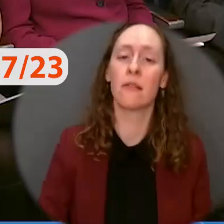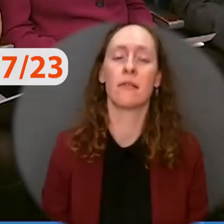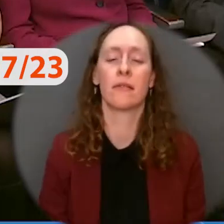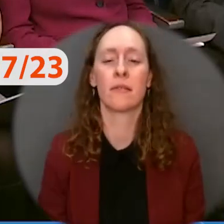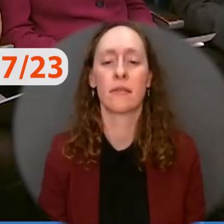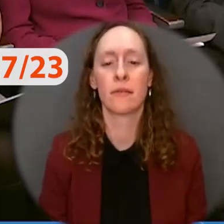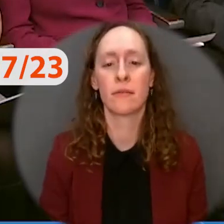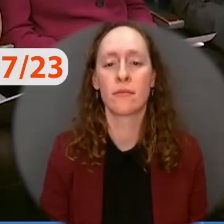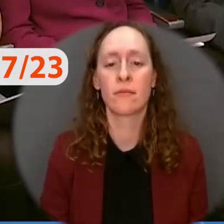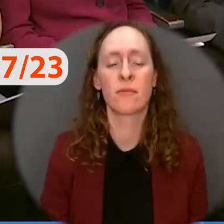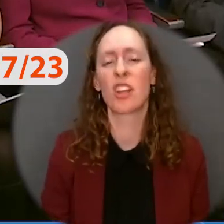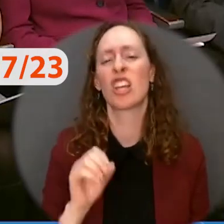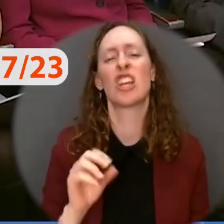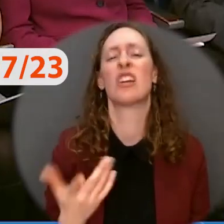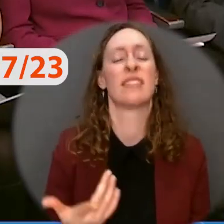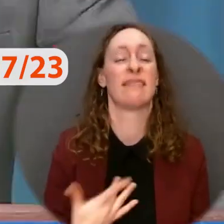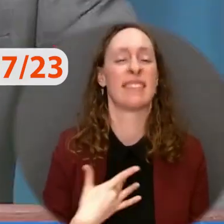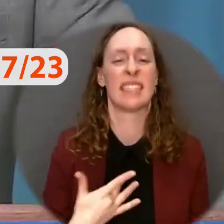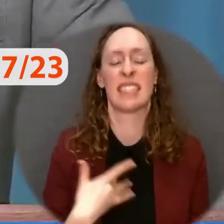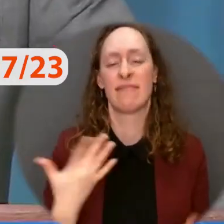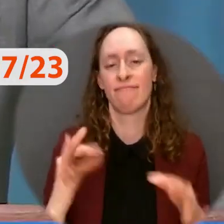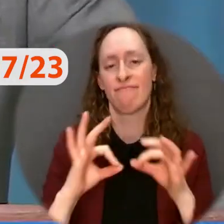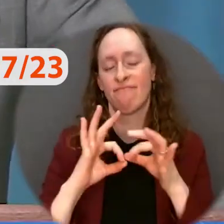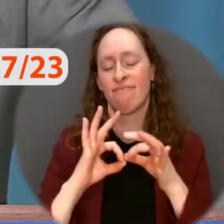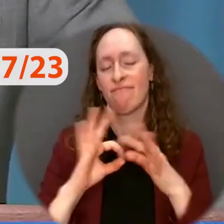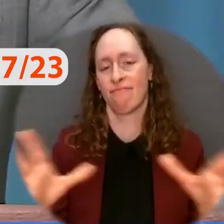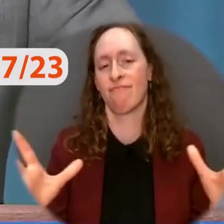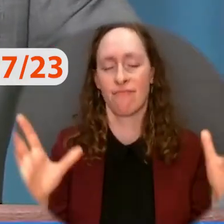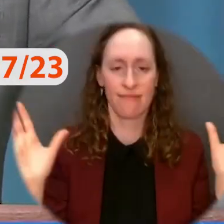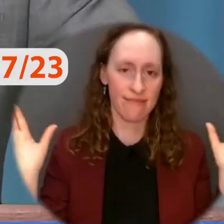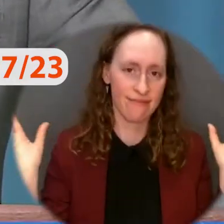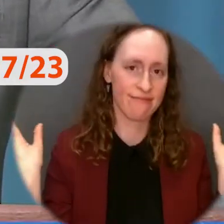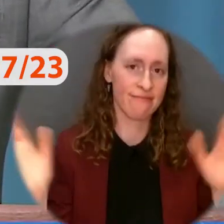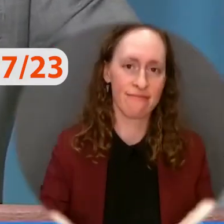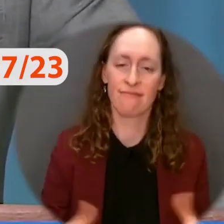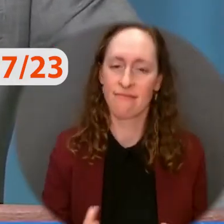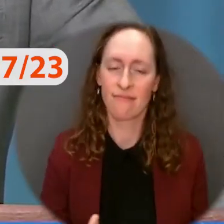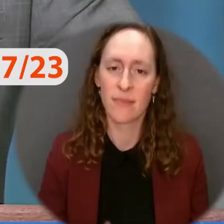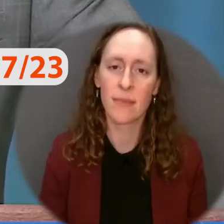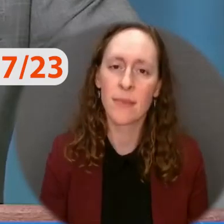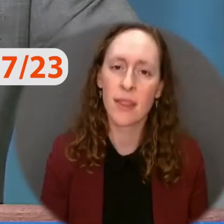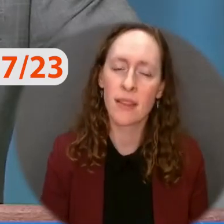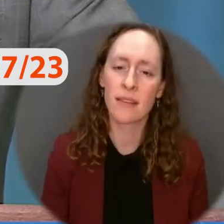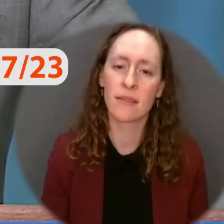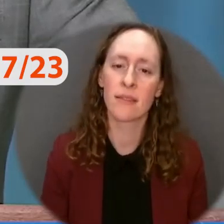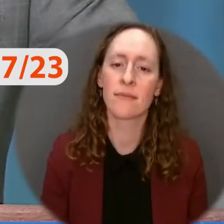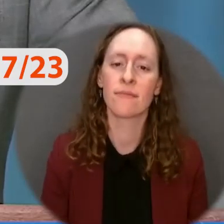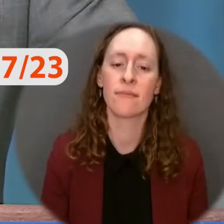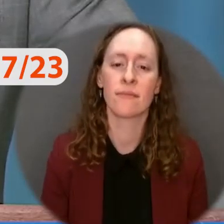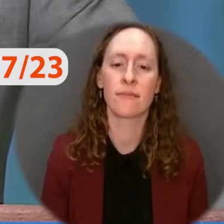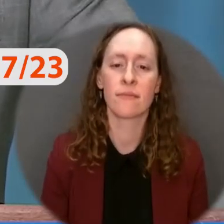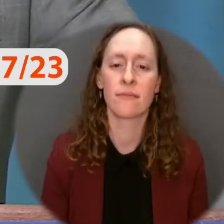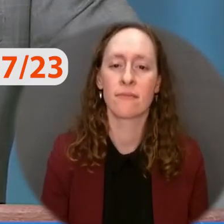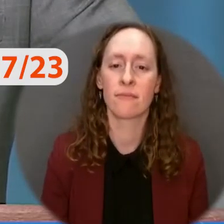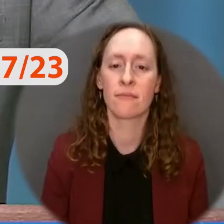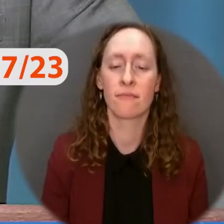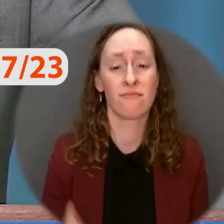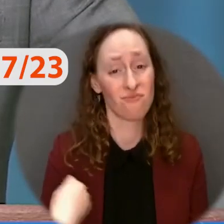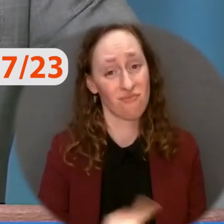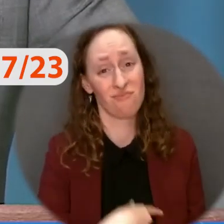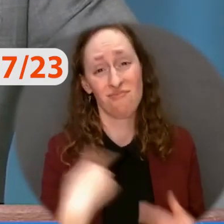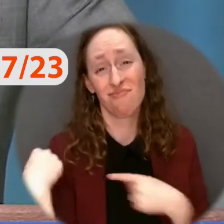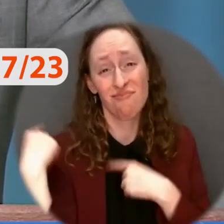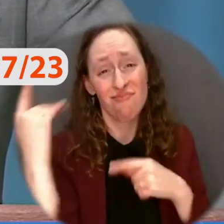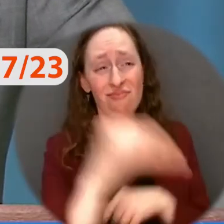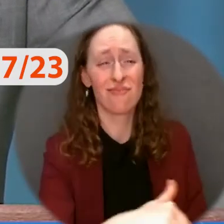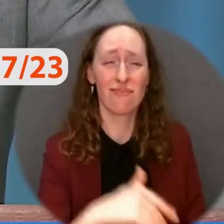cooperation will not come from Beijing? We have consistently made it clear that we want China's full cooperation in a full,